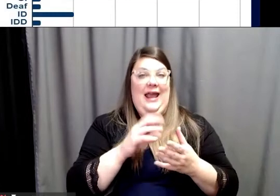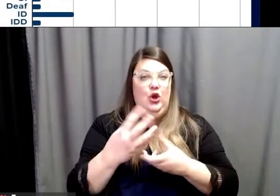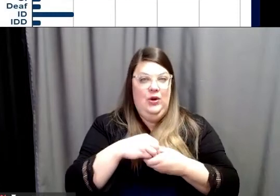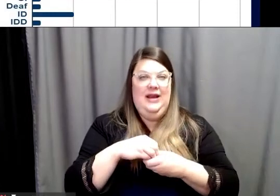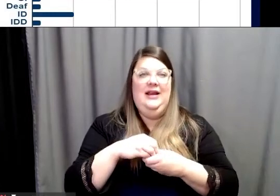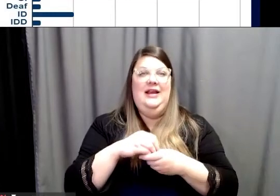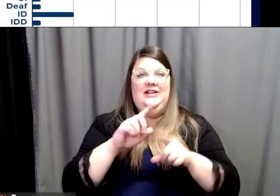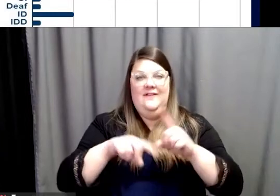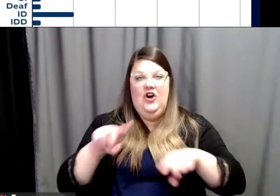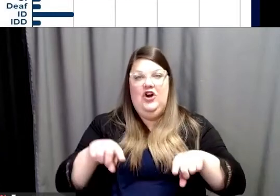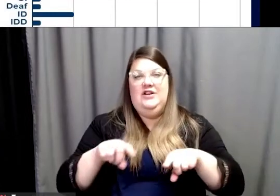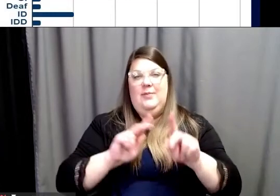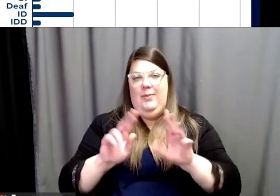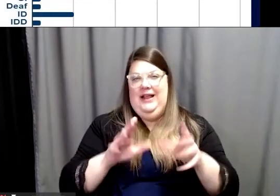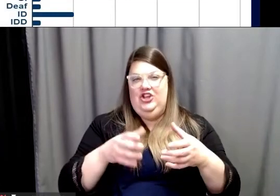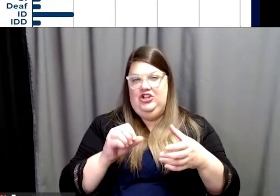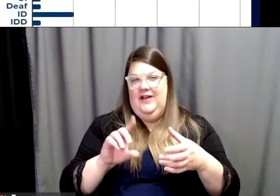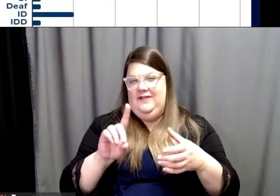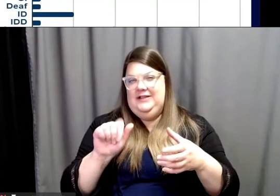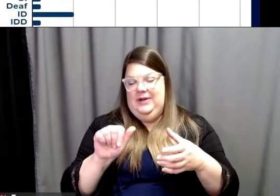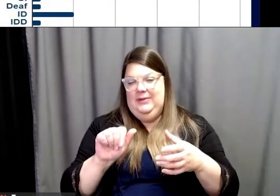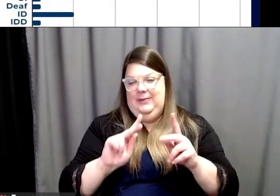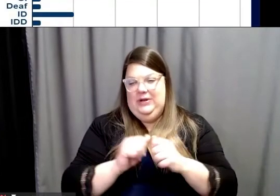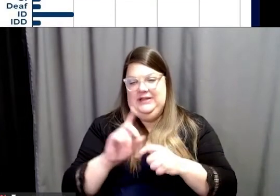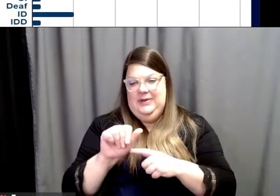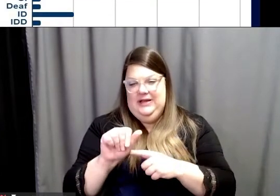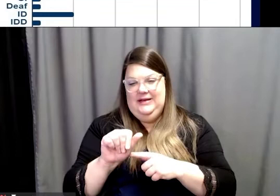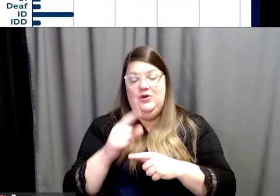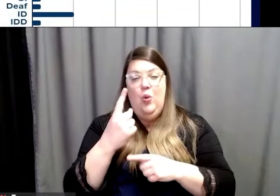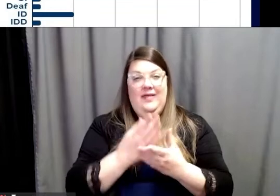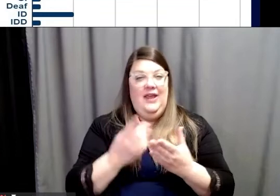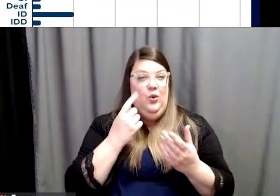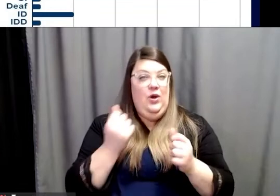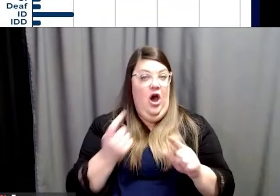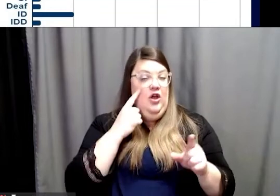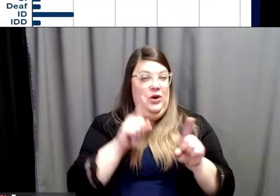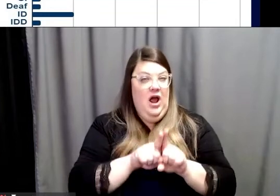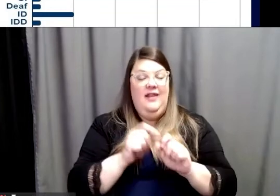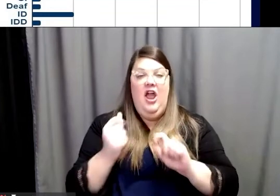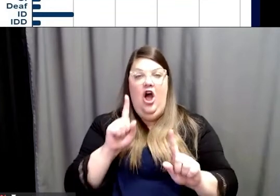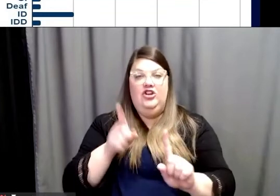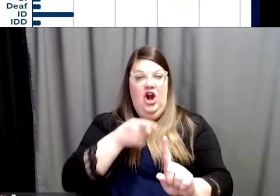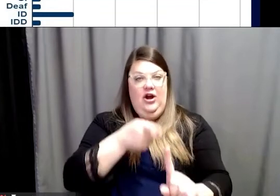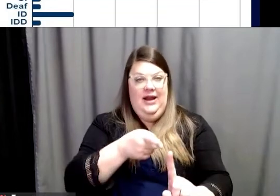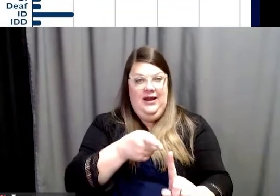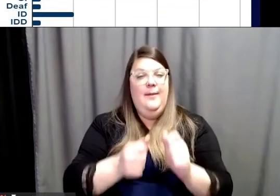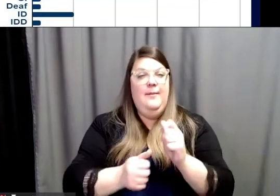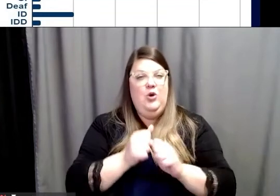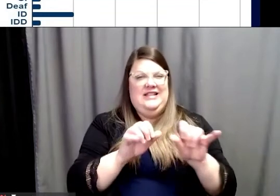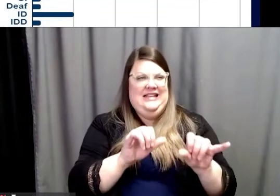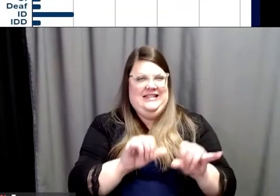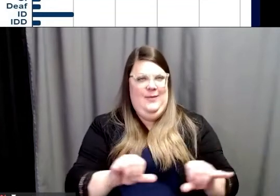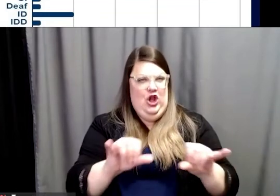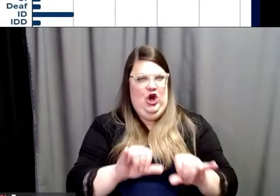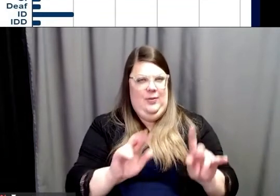population. So one thing we all agreed on is that they all targeted mostly similar people